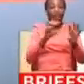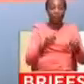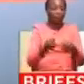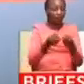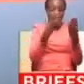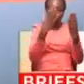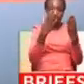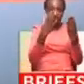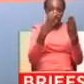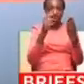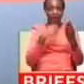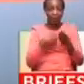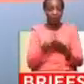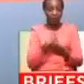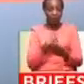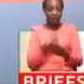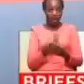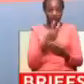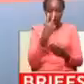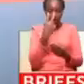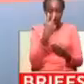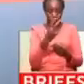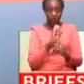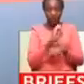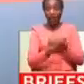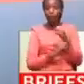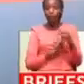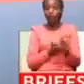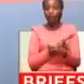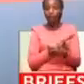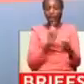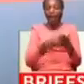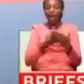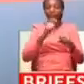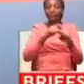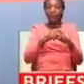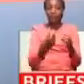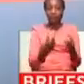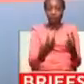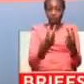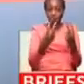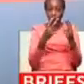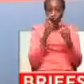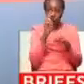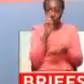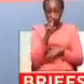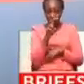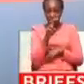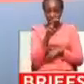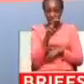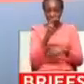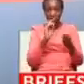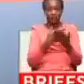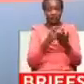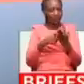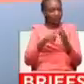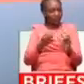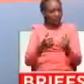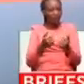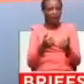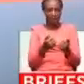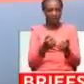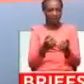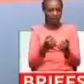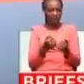I was, you know, watching some movie. And then while I'm watching the movie, something started happening, you